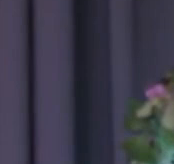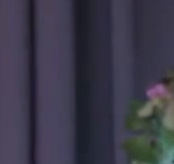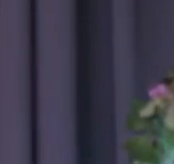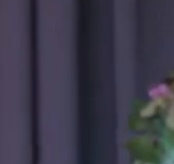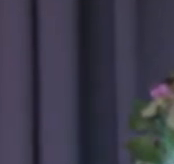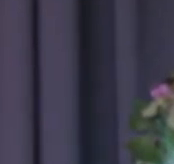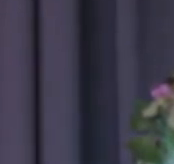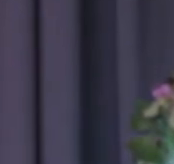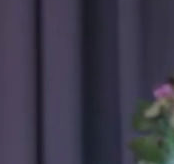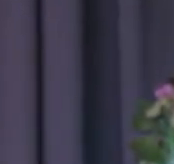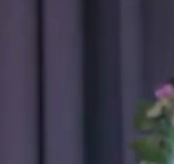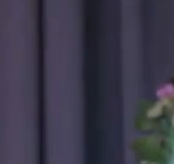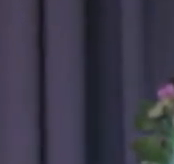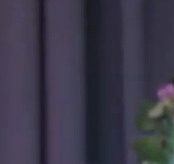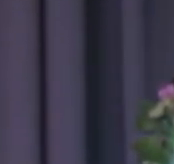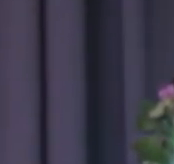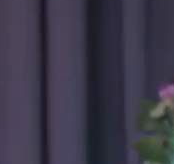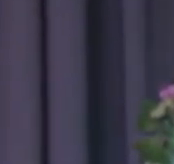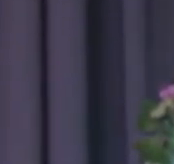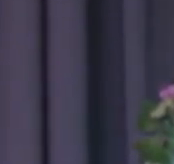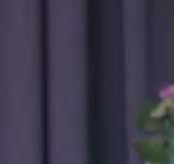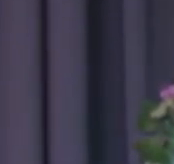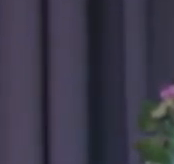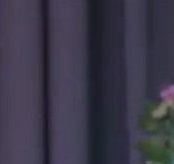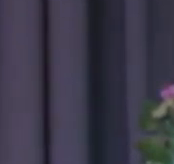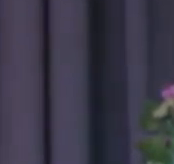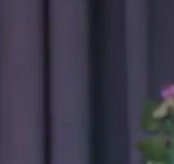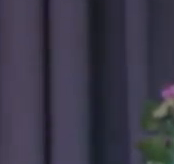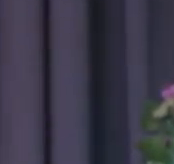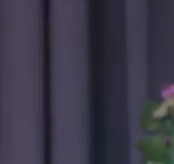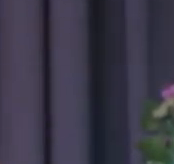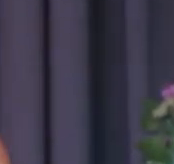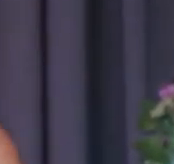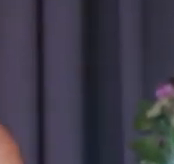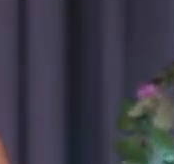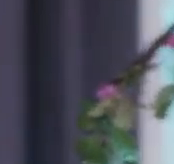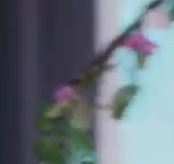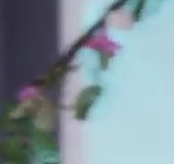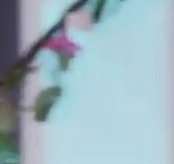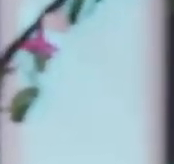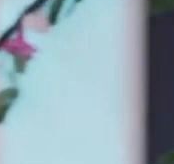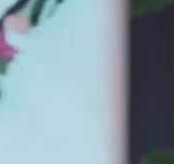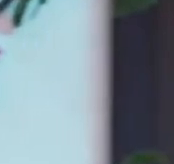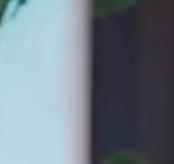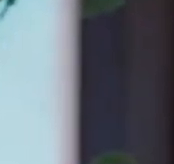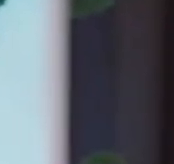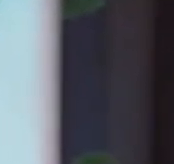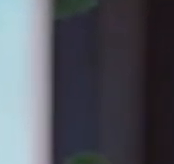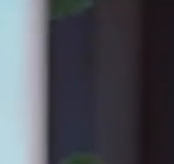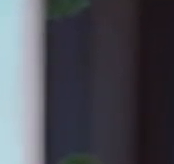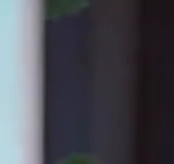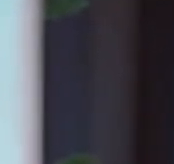money. This gentleman, the eunuch, was her financial manager. Everybody got that picture?